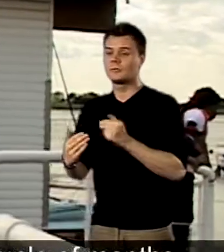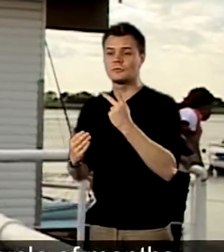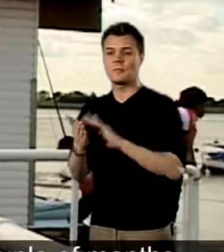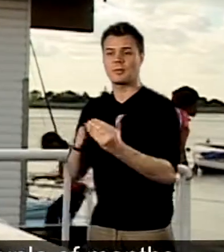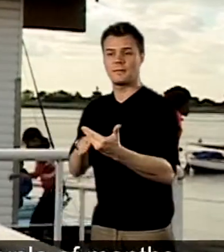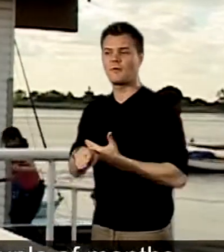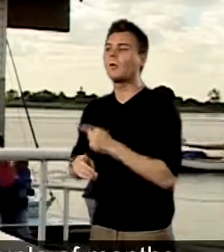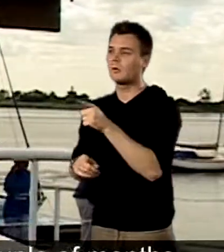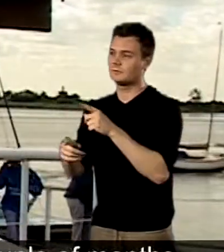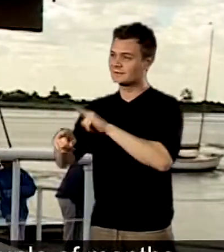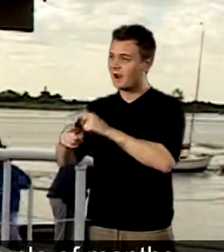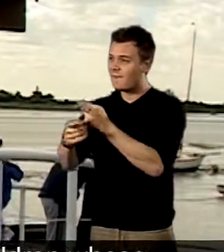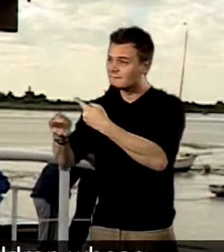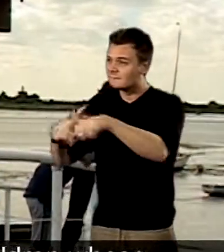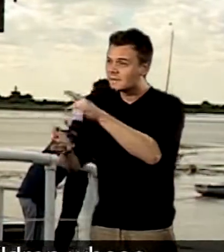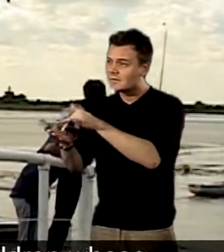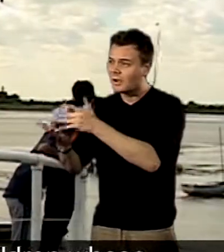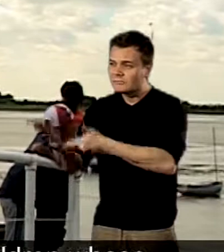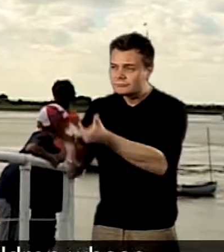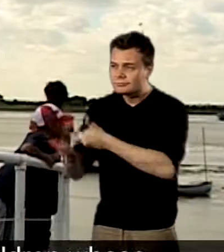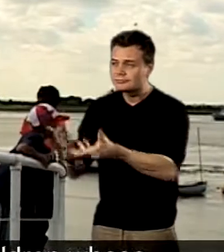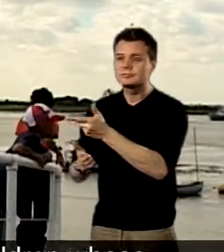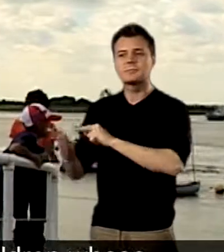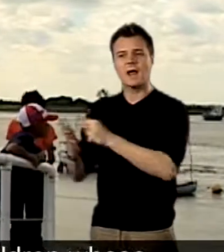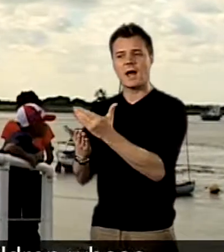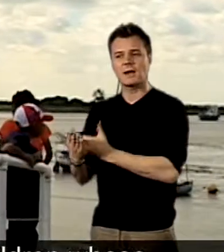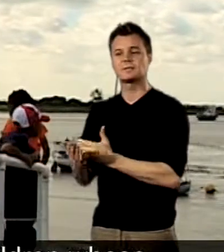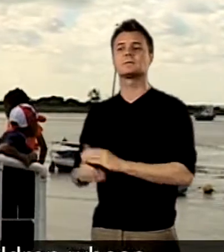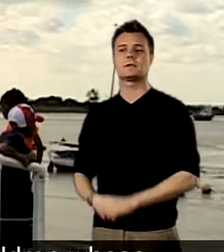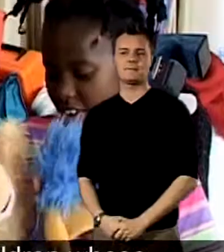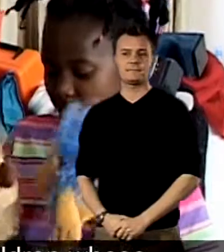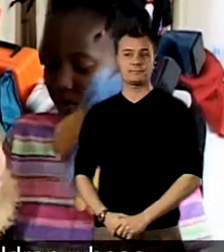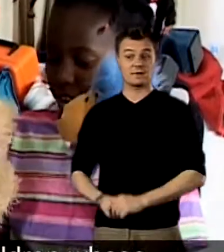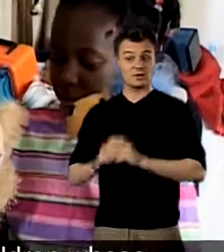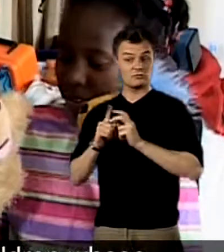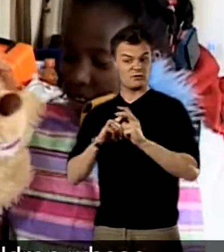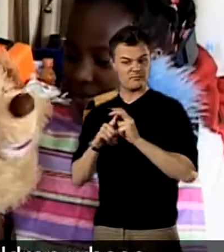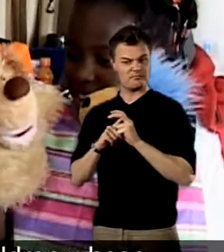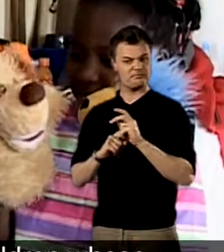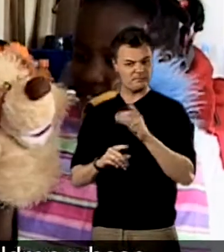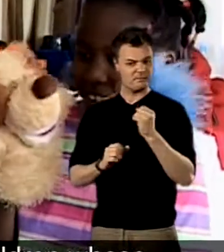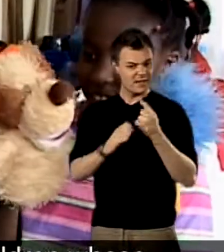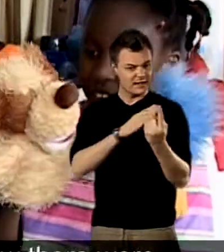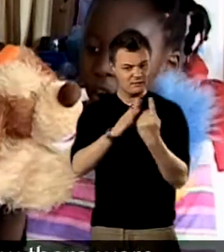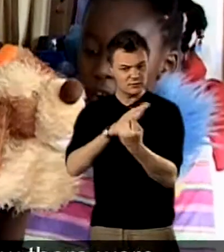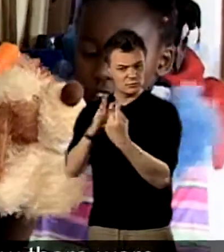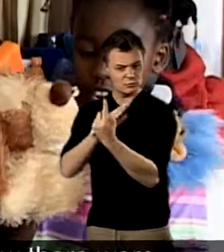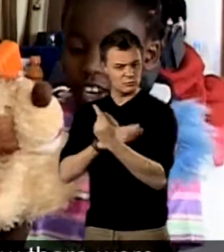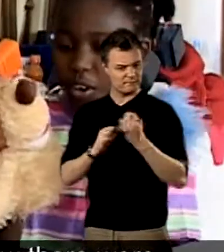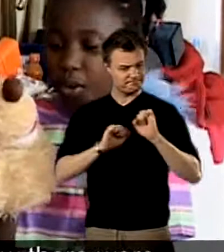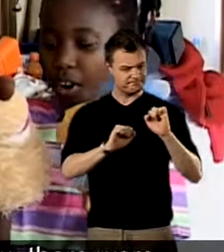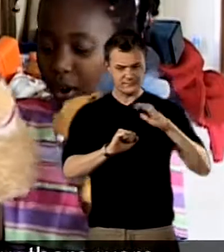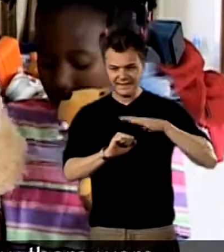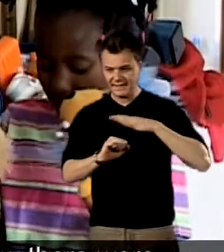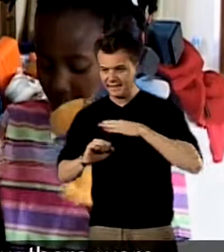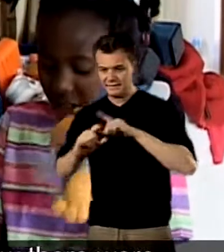months leading up to a visit. Each trip contains individual children whose needs we have to take into account. So the particular